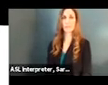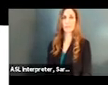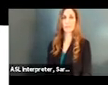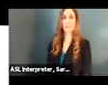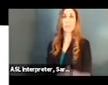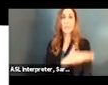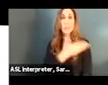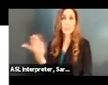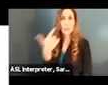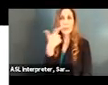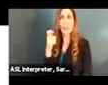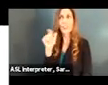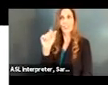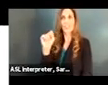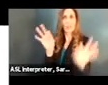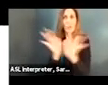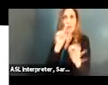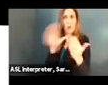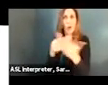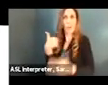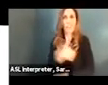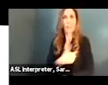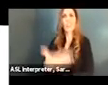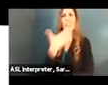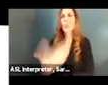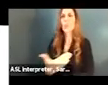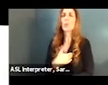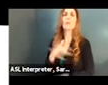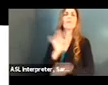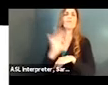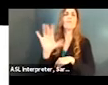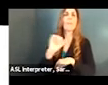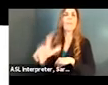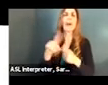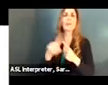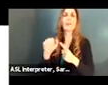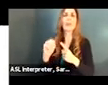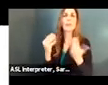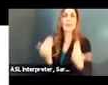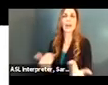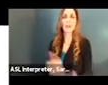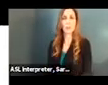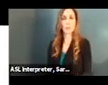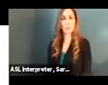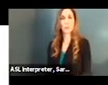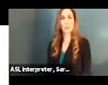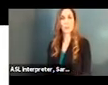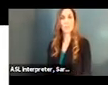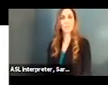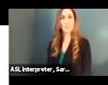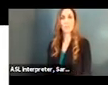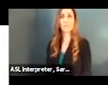is important for all of us. So thank you. All right, Kim, I'll throw this back to you now. All right.